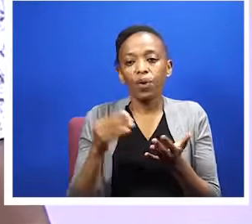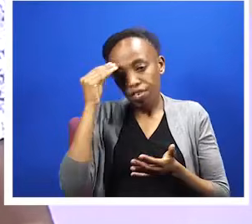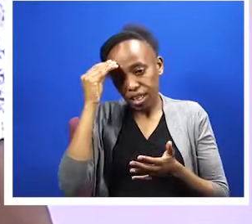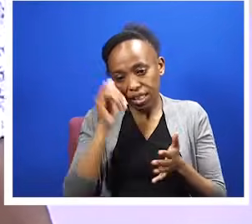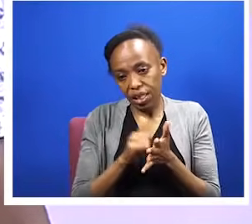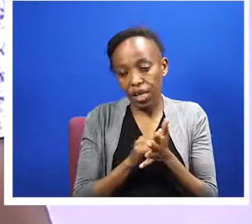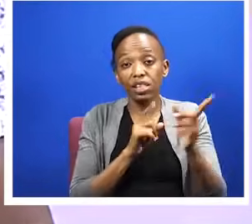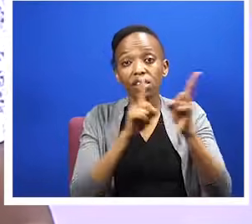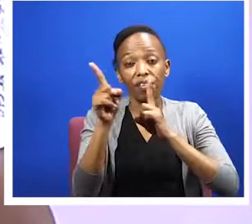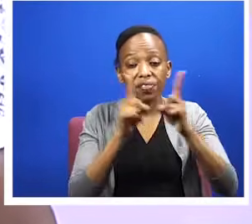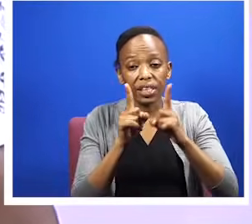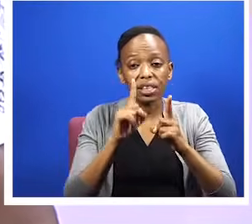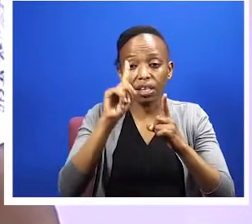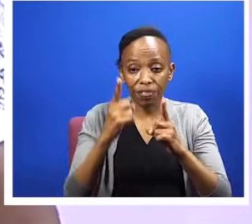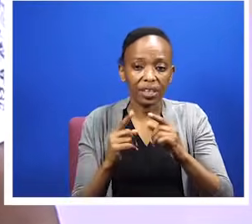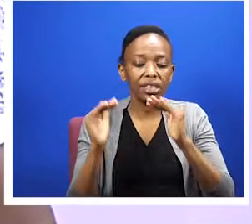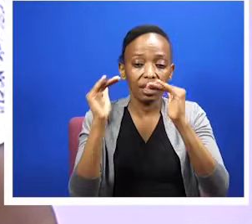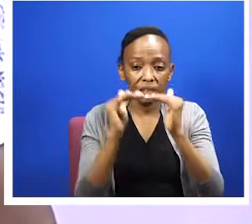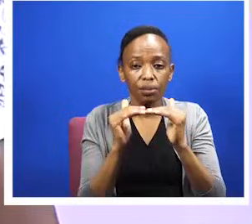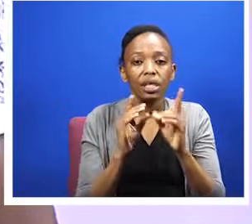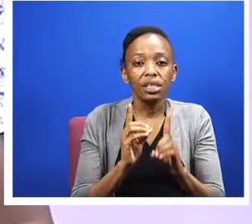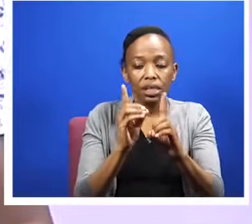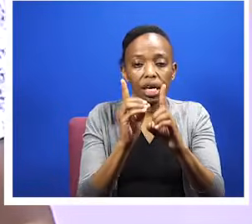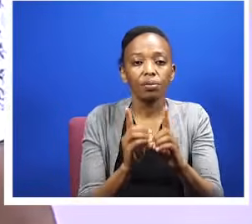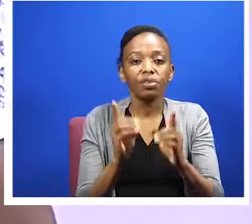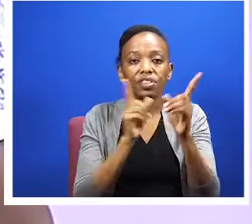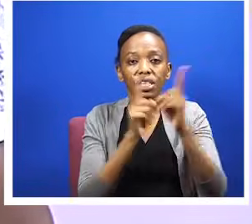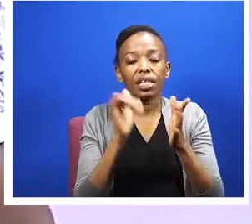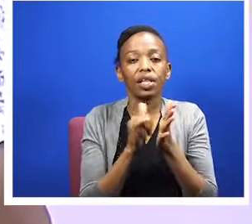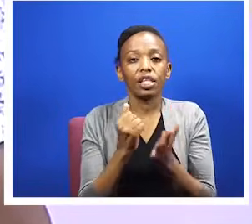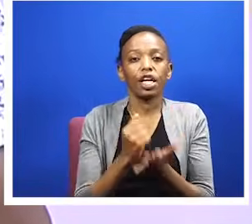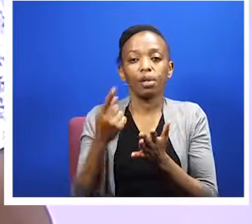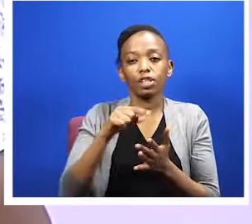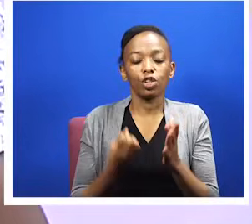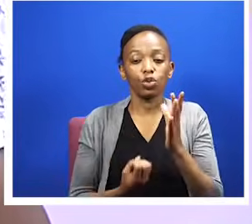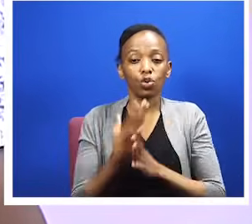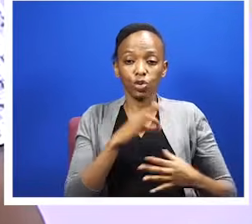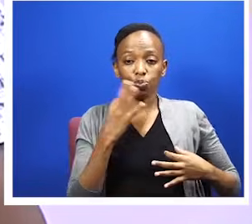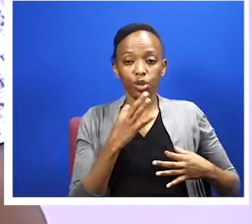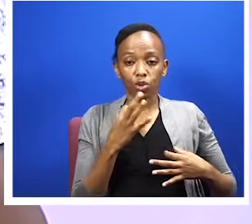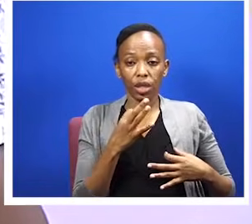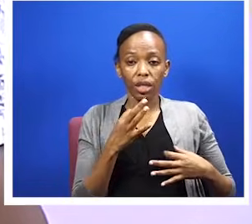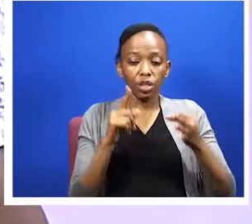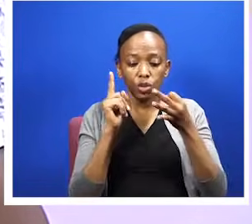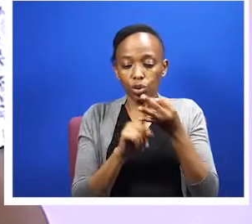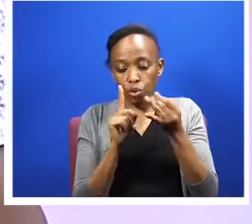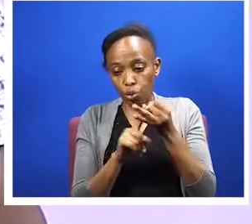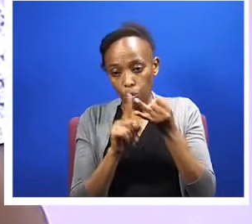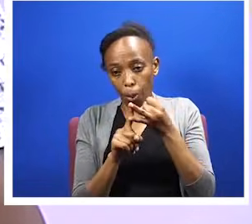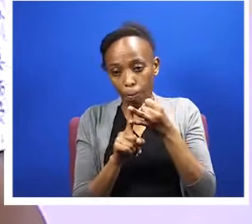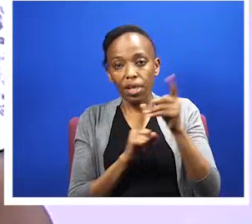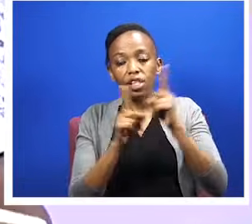that safari is a 5-stage discipleship journey that helps us to grow spiritually. Number 2, The safari